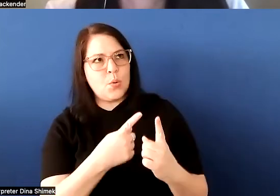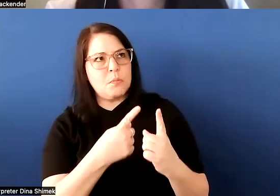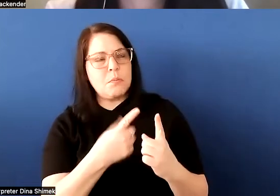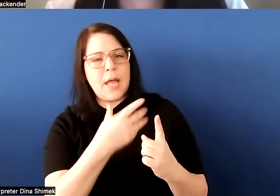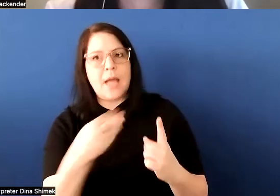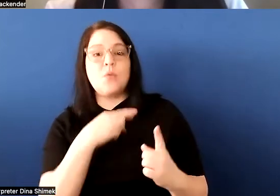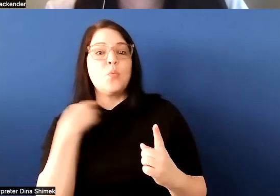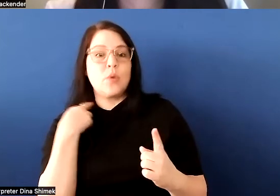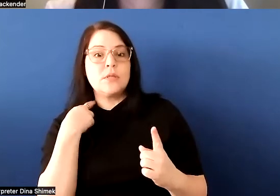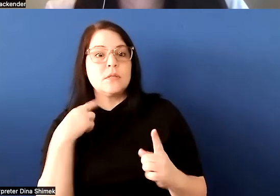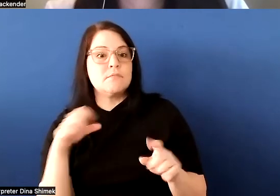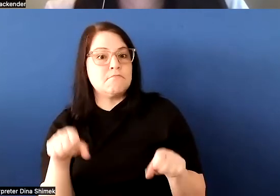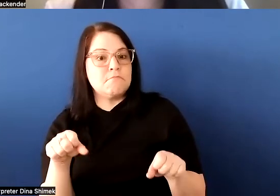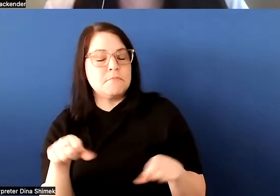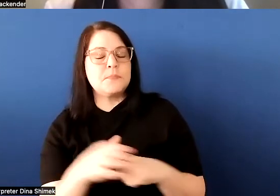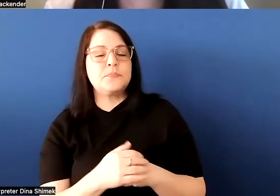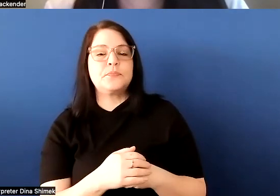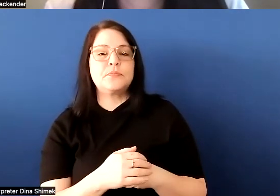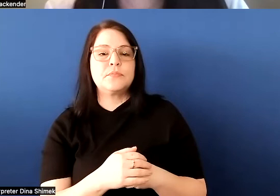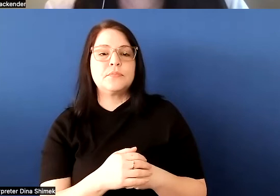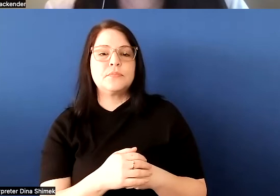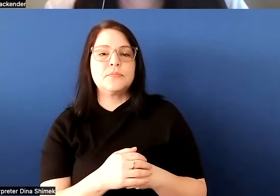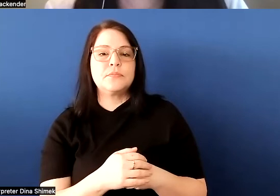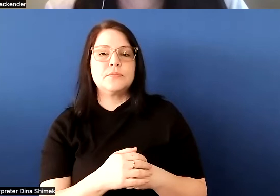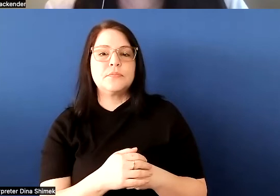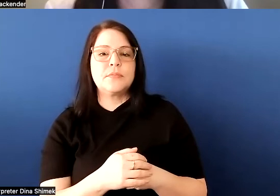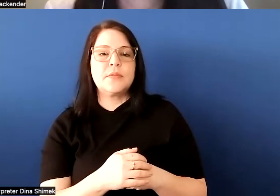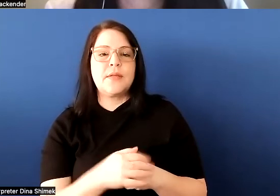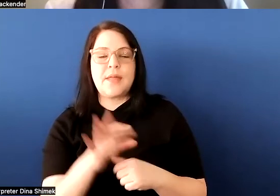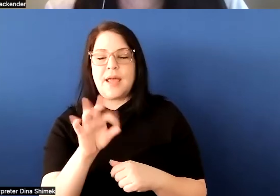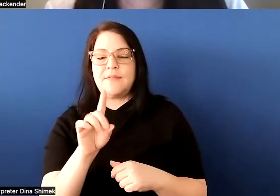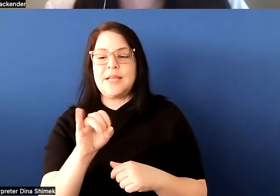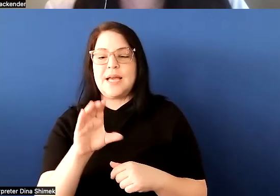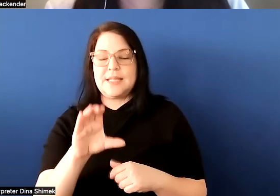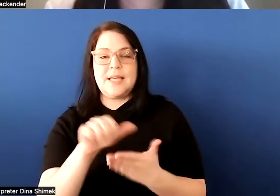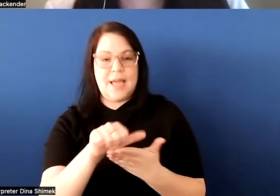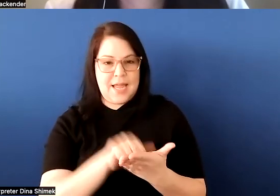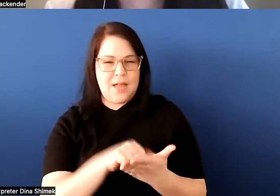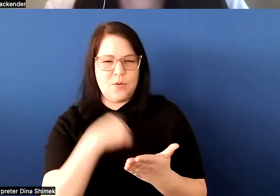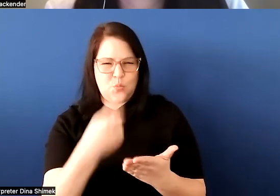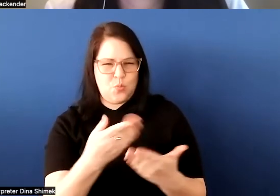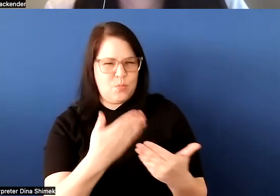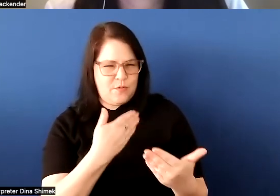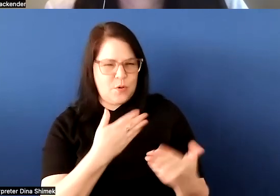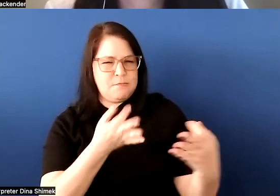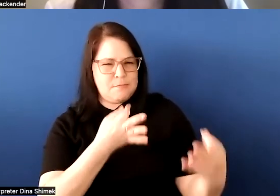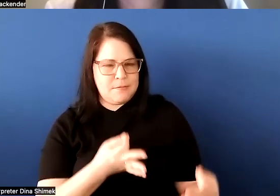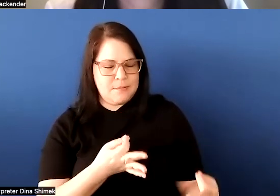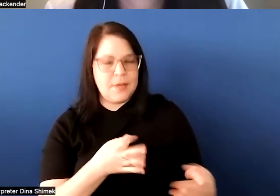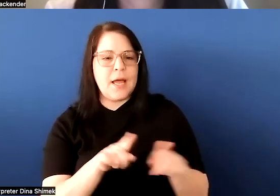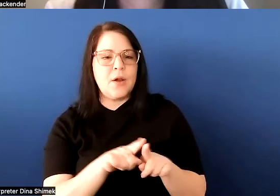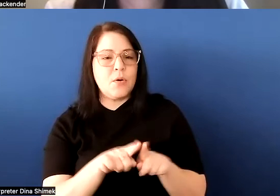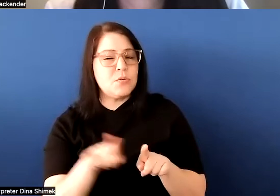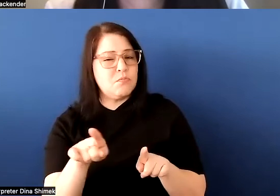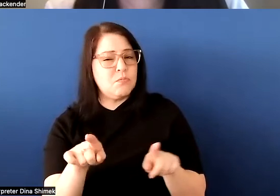Right. And then finally, beyond that, there is that FDIC account we mentioned earlier. And there's also the